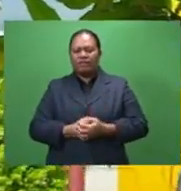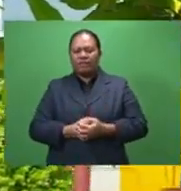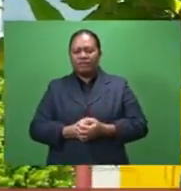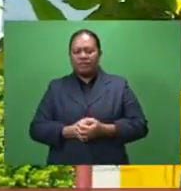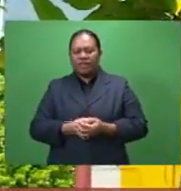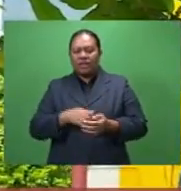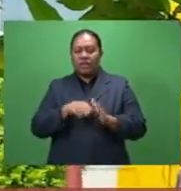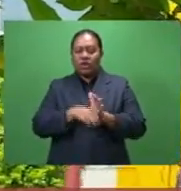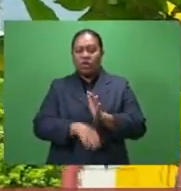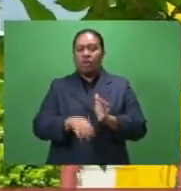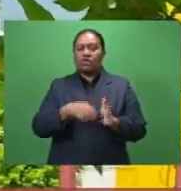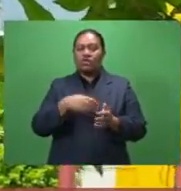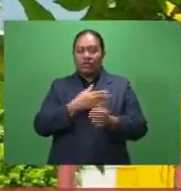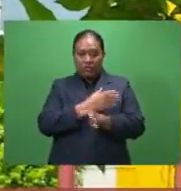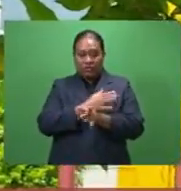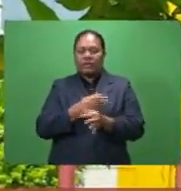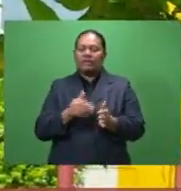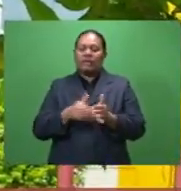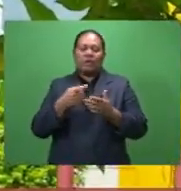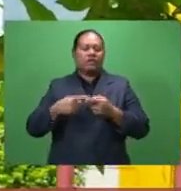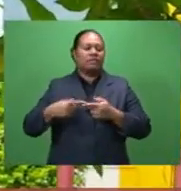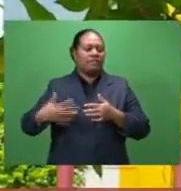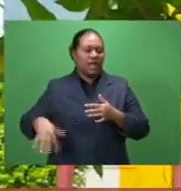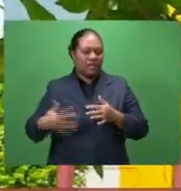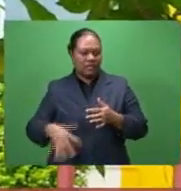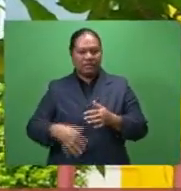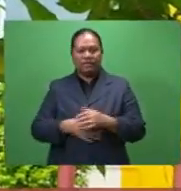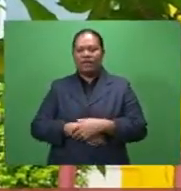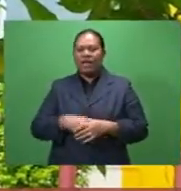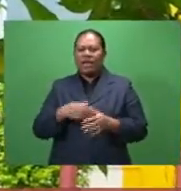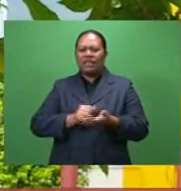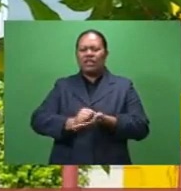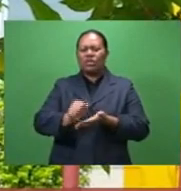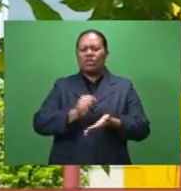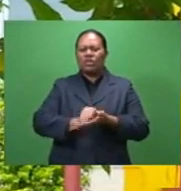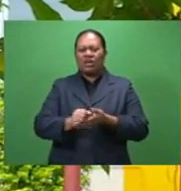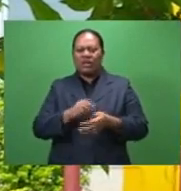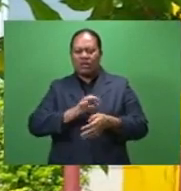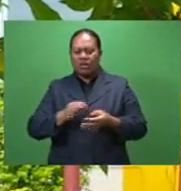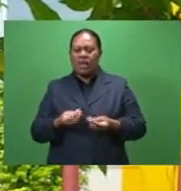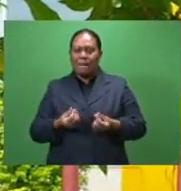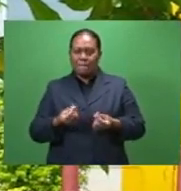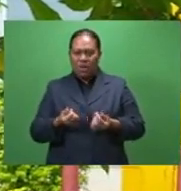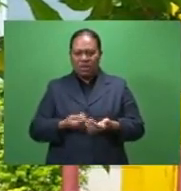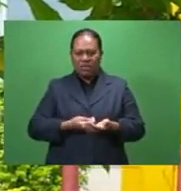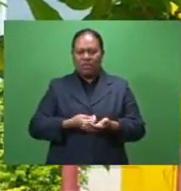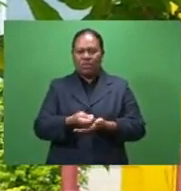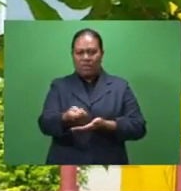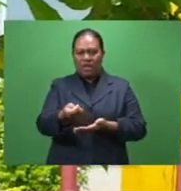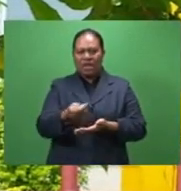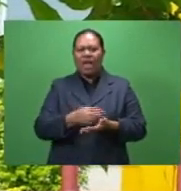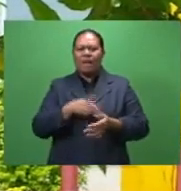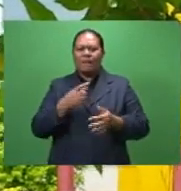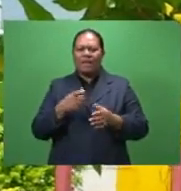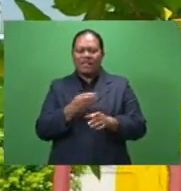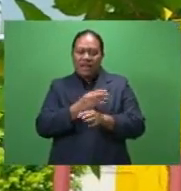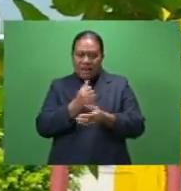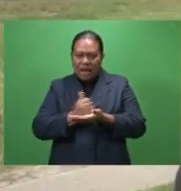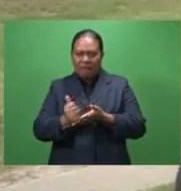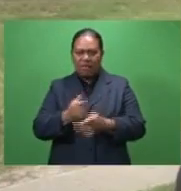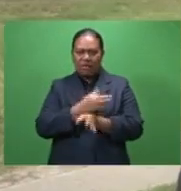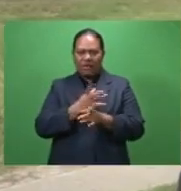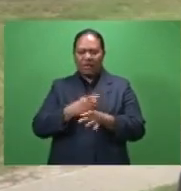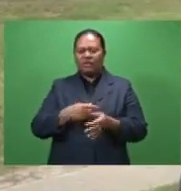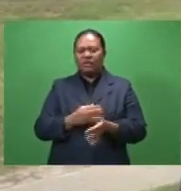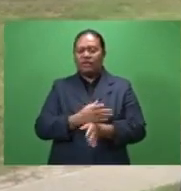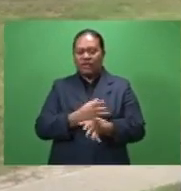The cost of fish is expensive, and the amount of fish being sold is not worth the money we pay. Before COVID-19, it was cheaper to buy fish.